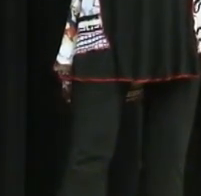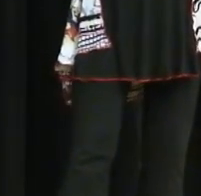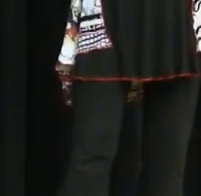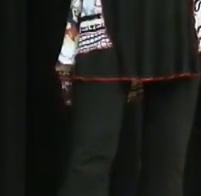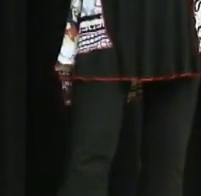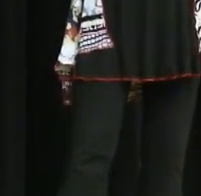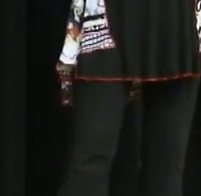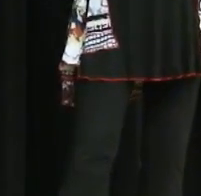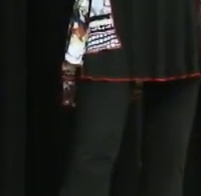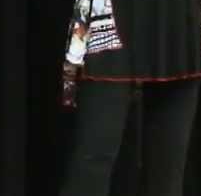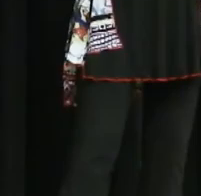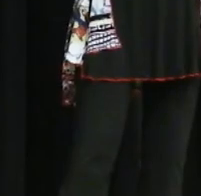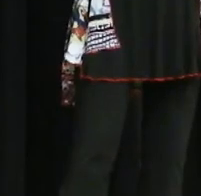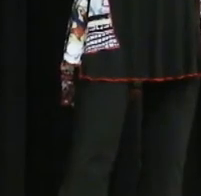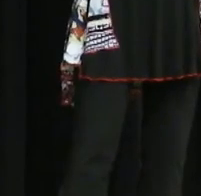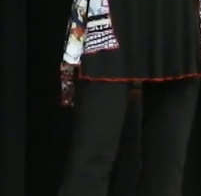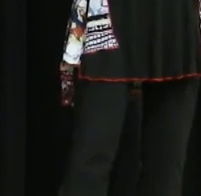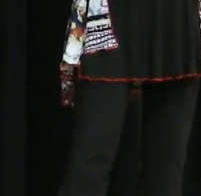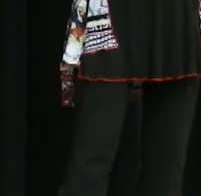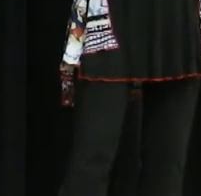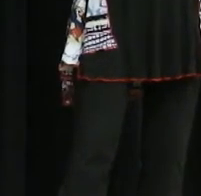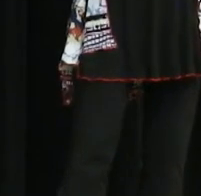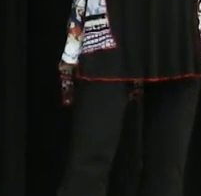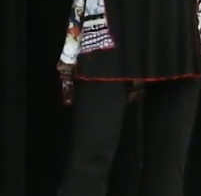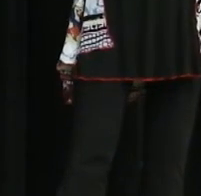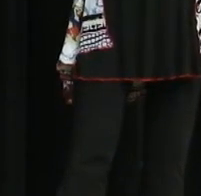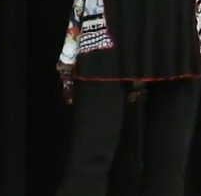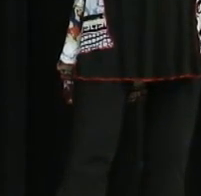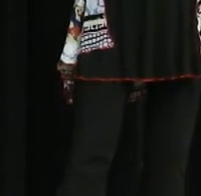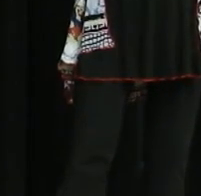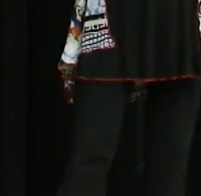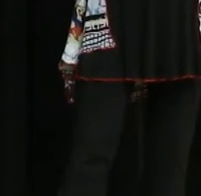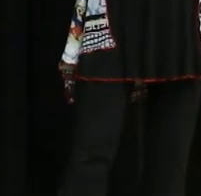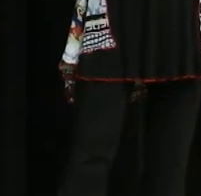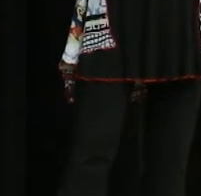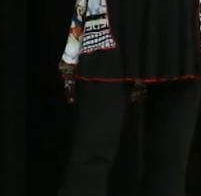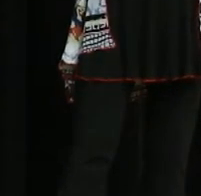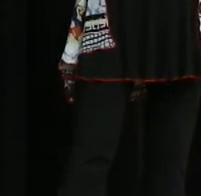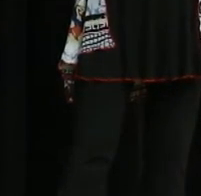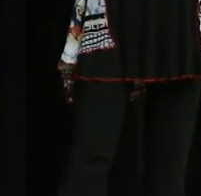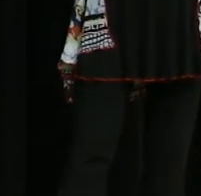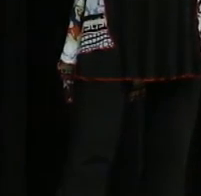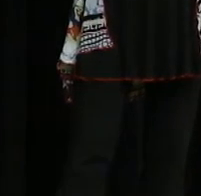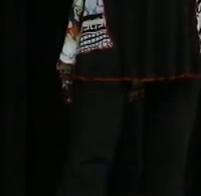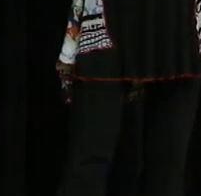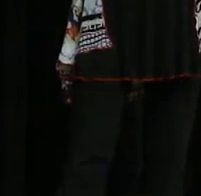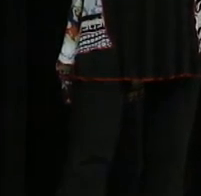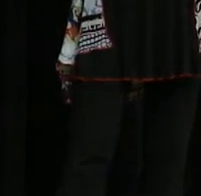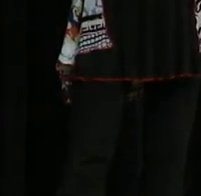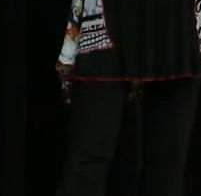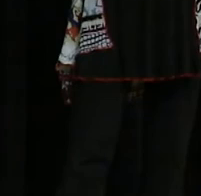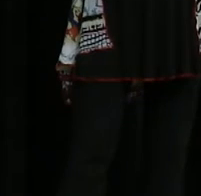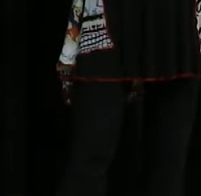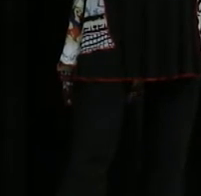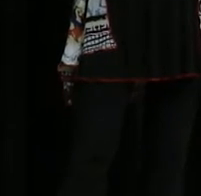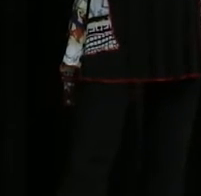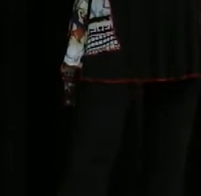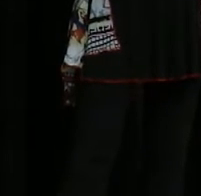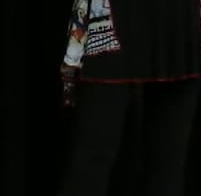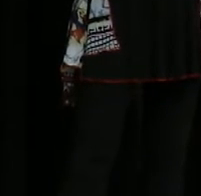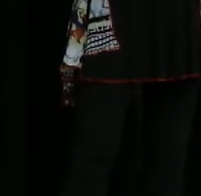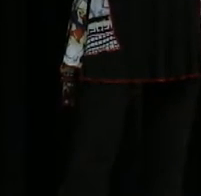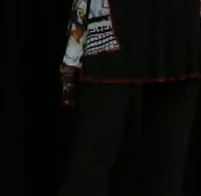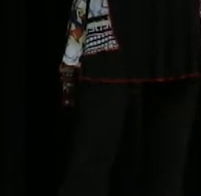judges had to say. And that was that there are no limitations for people, only the limitations we put